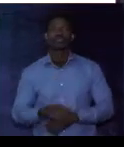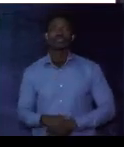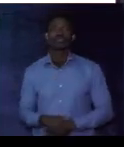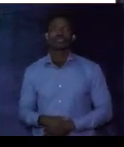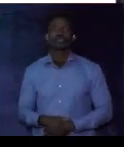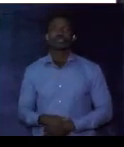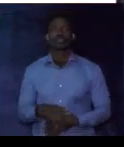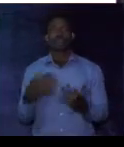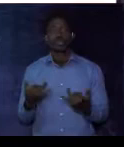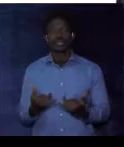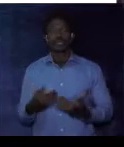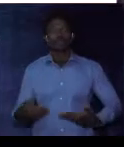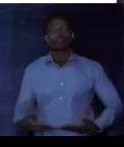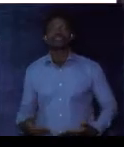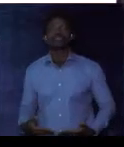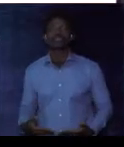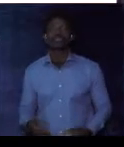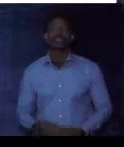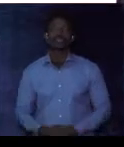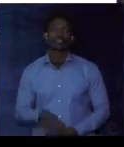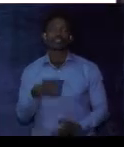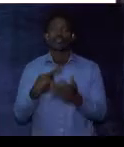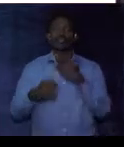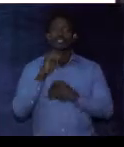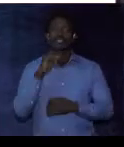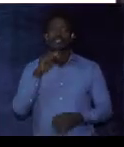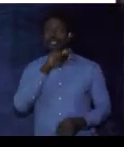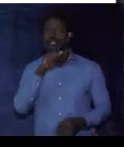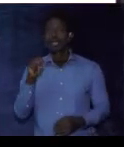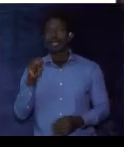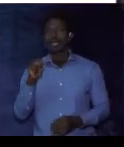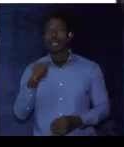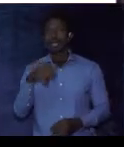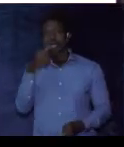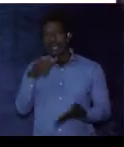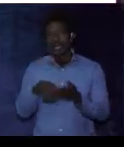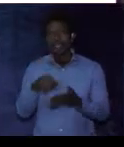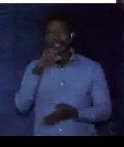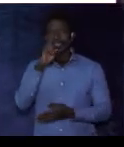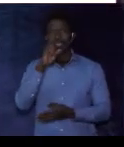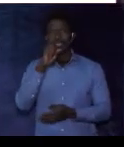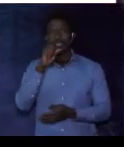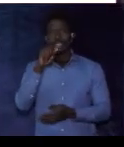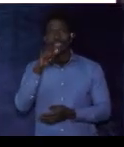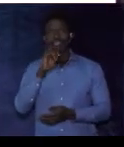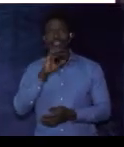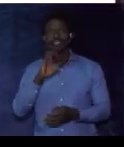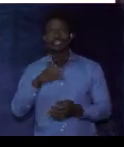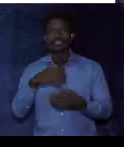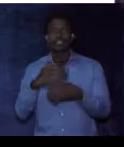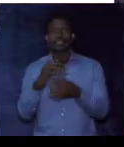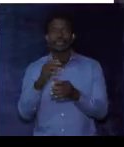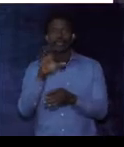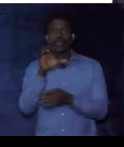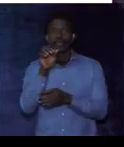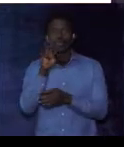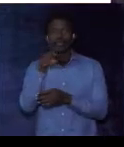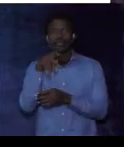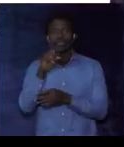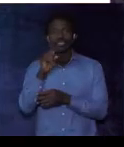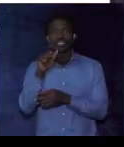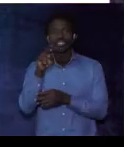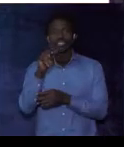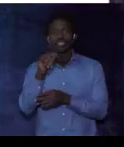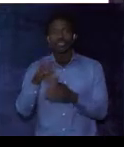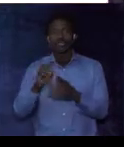used. Now, introduction. What is an essay? Essay is a composition